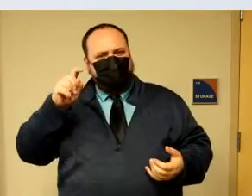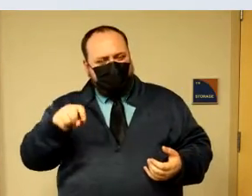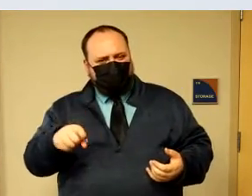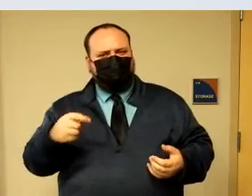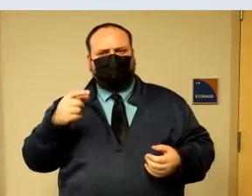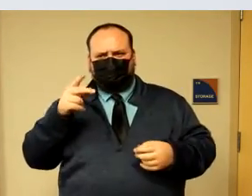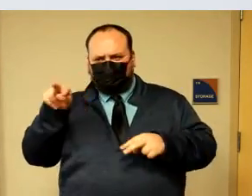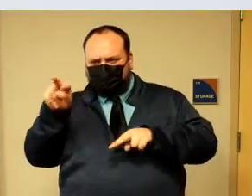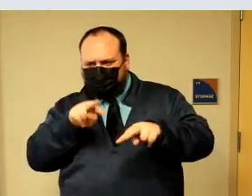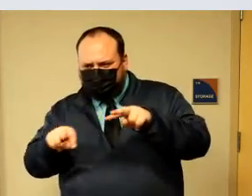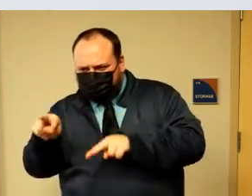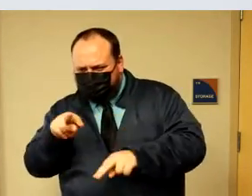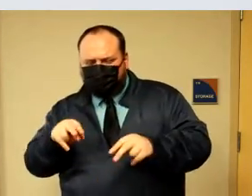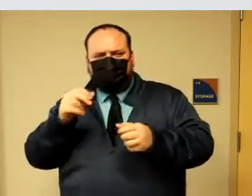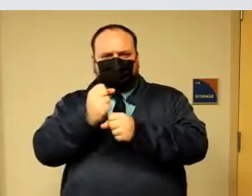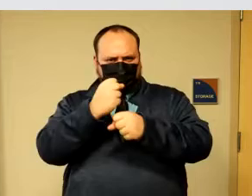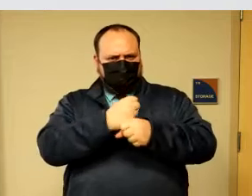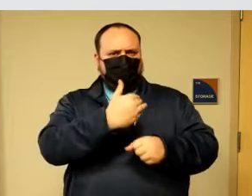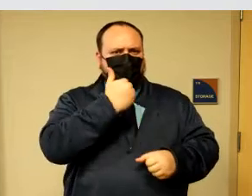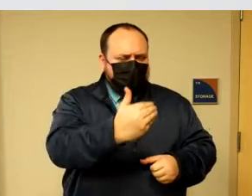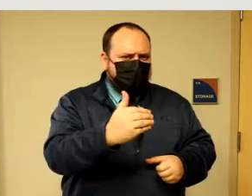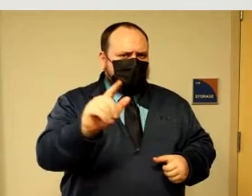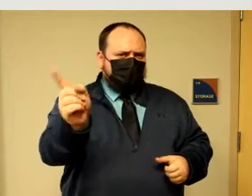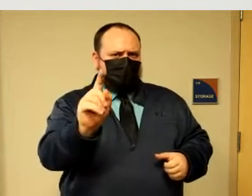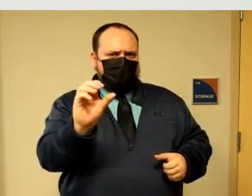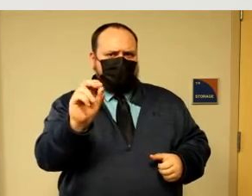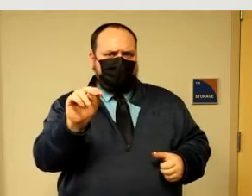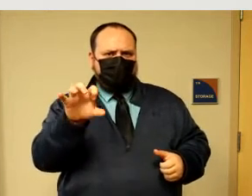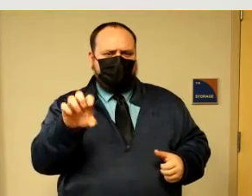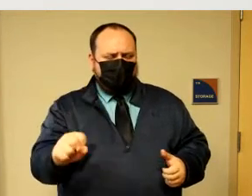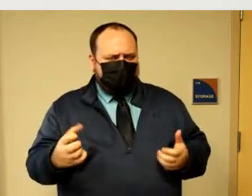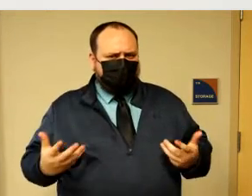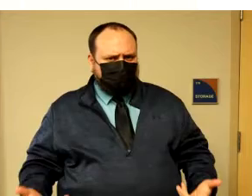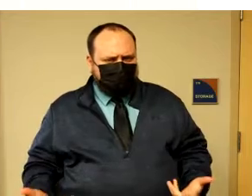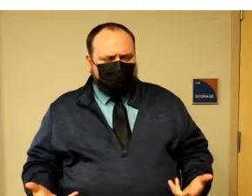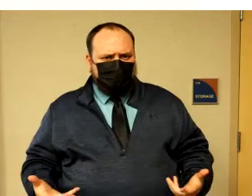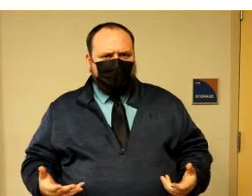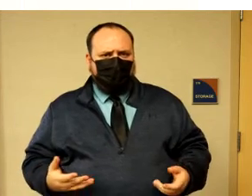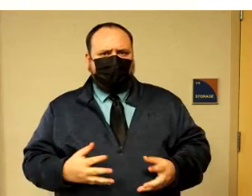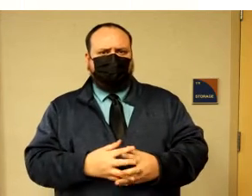effect to make effective zones, right?